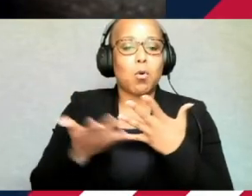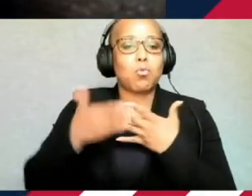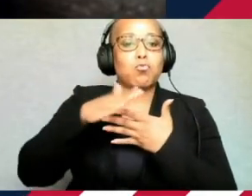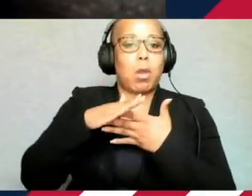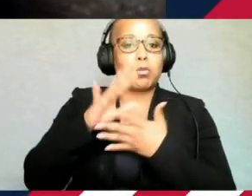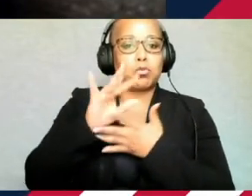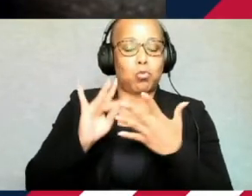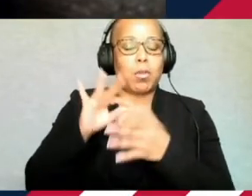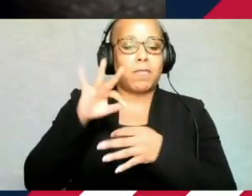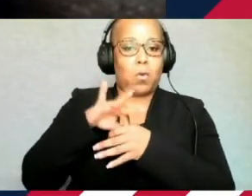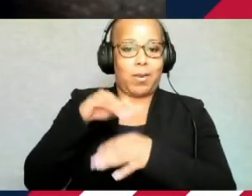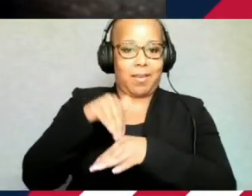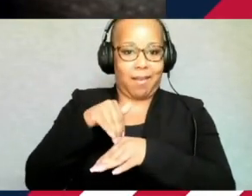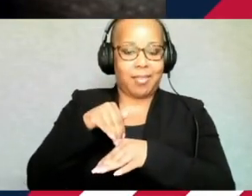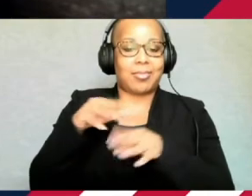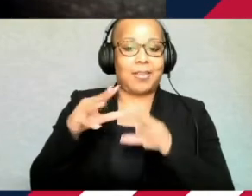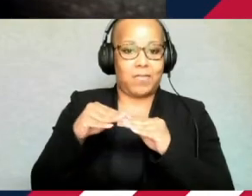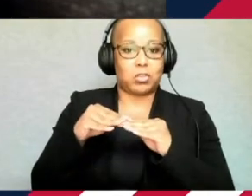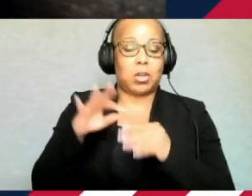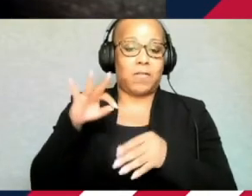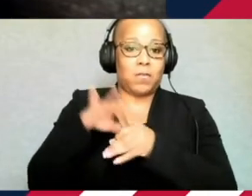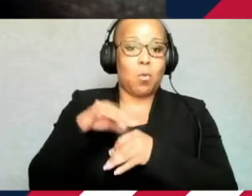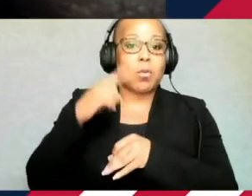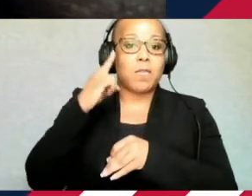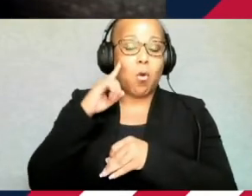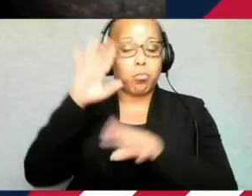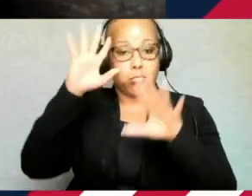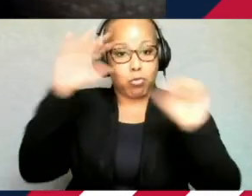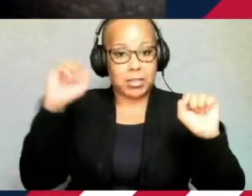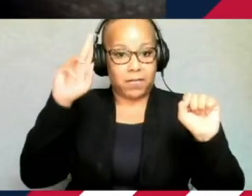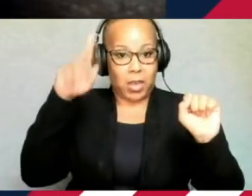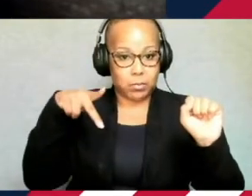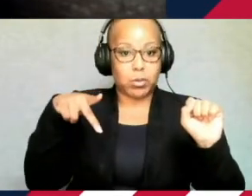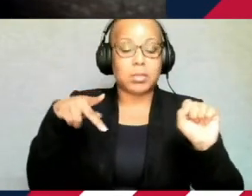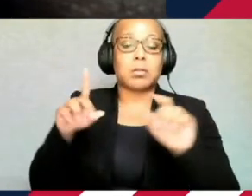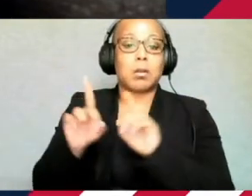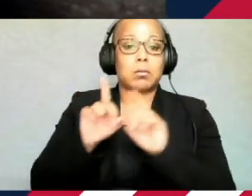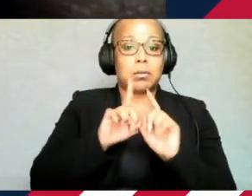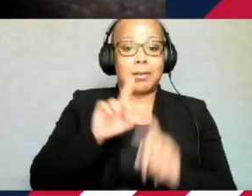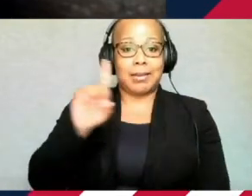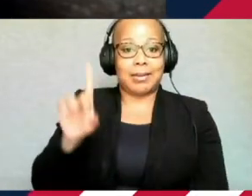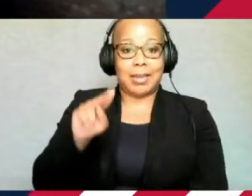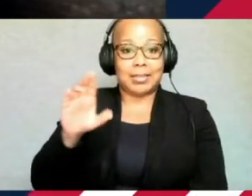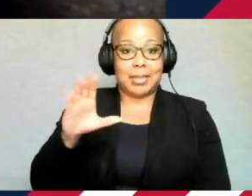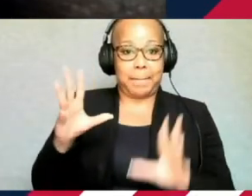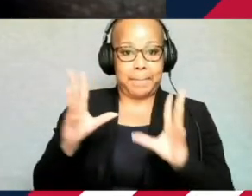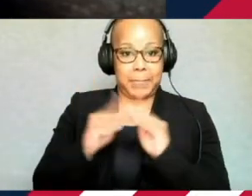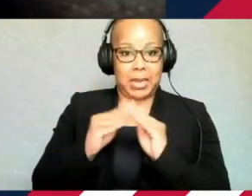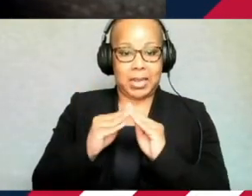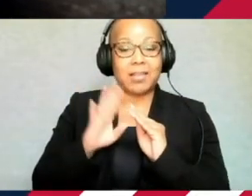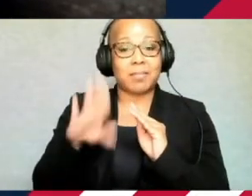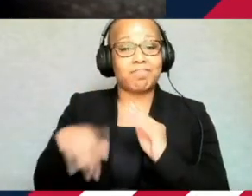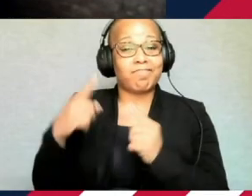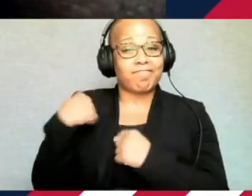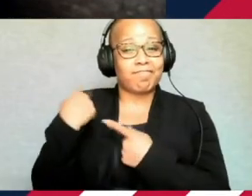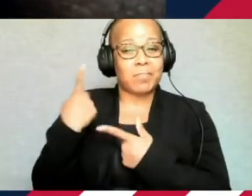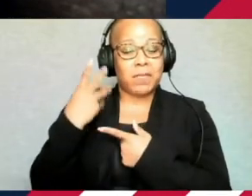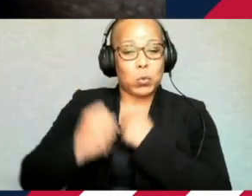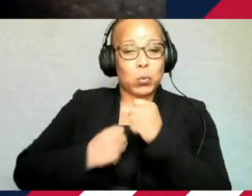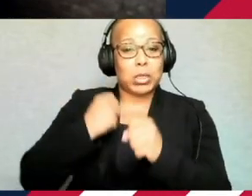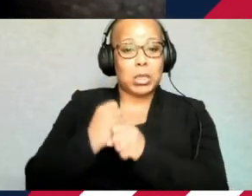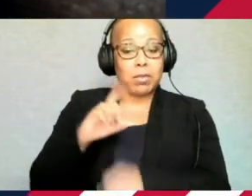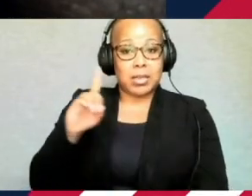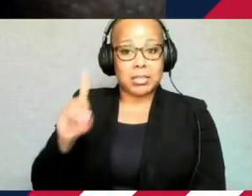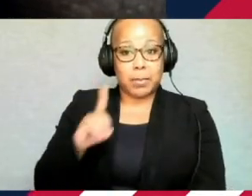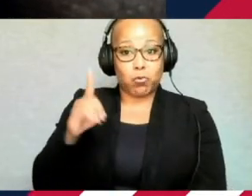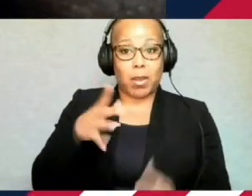the convention in votes for president and vice president, as well as at DNC meetings. You know, over the past few years, Democrats and